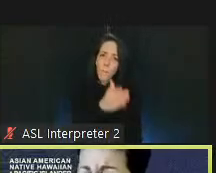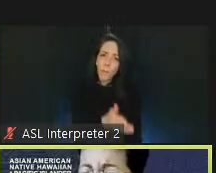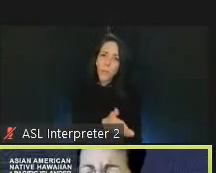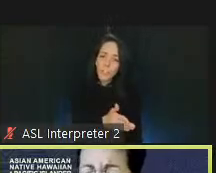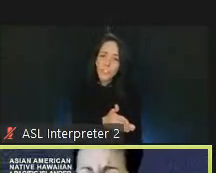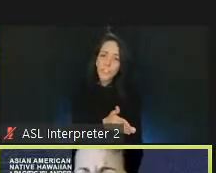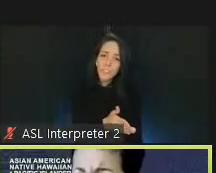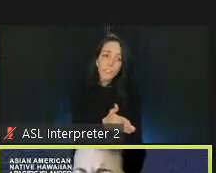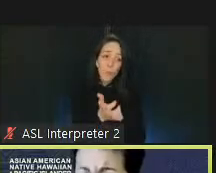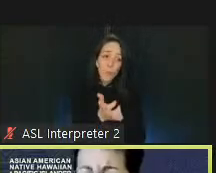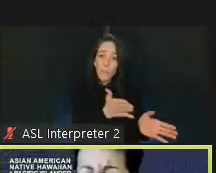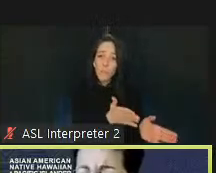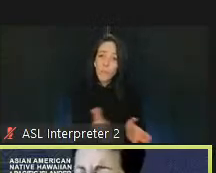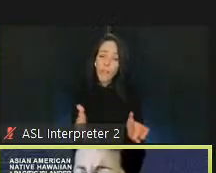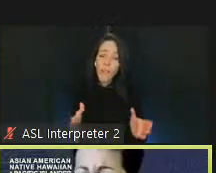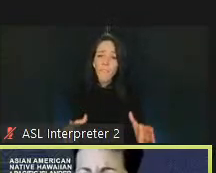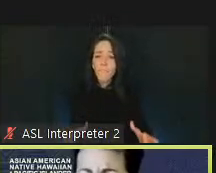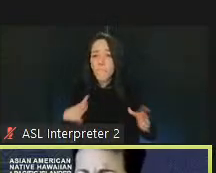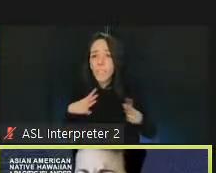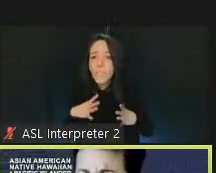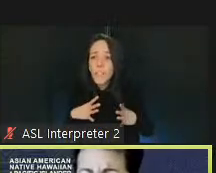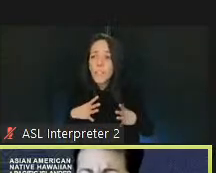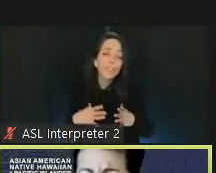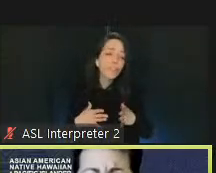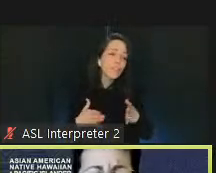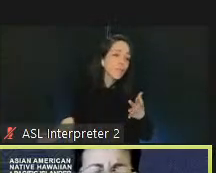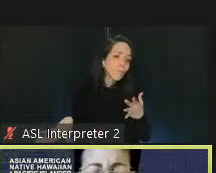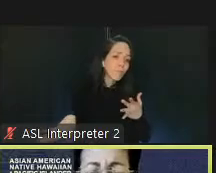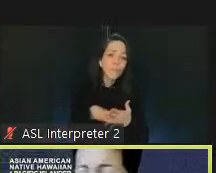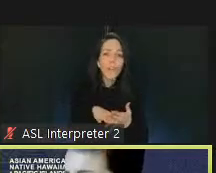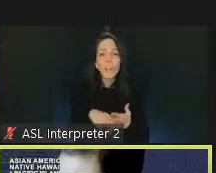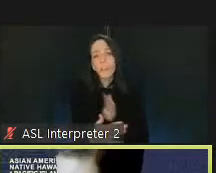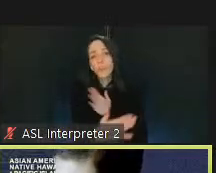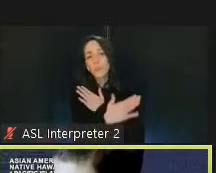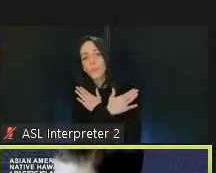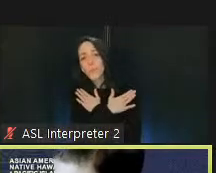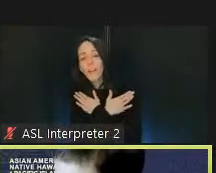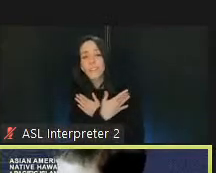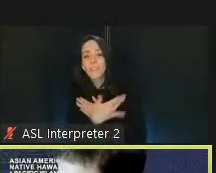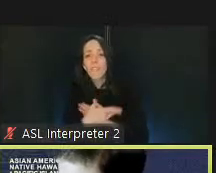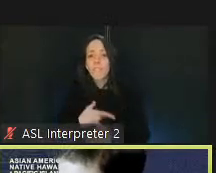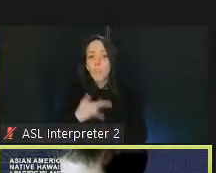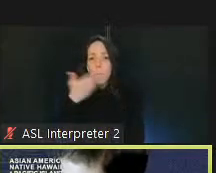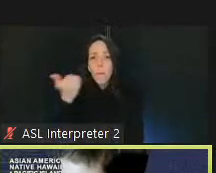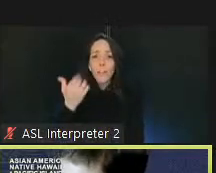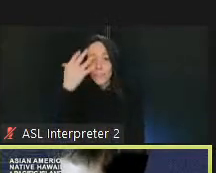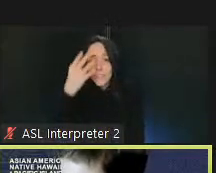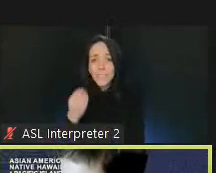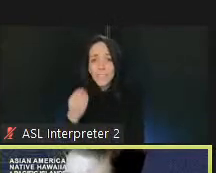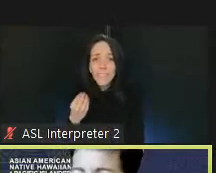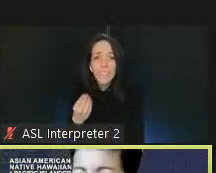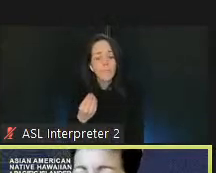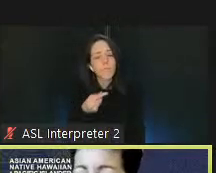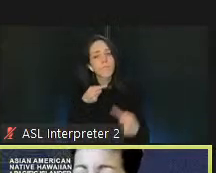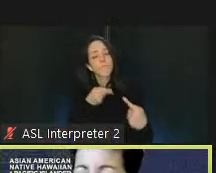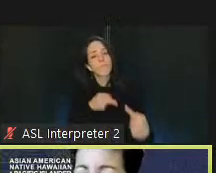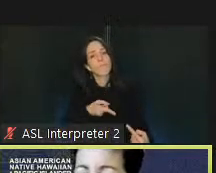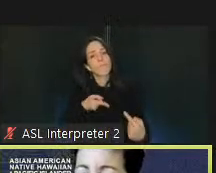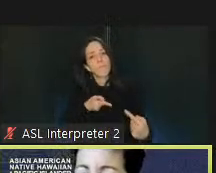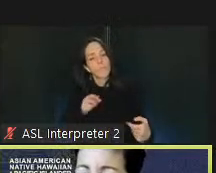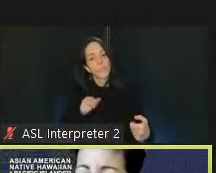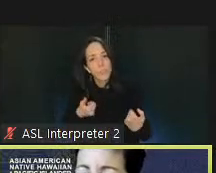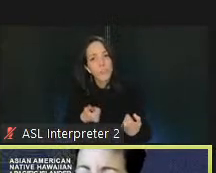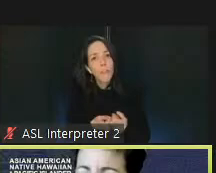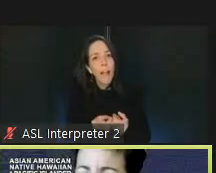vacation, to get a break and get rest and rejuvenation. So I was wondering